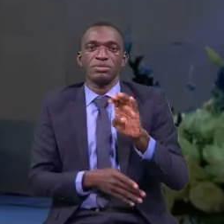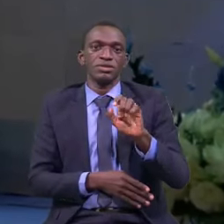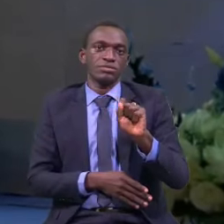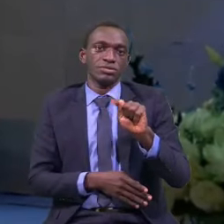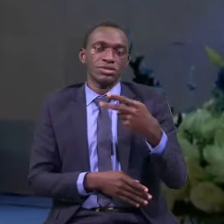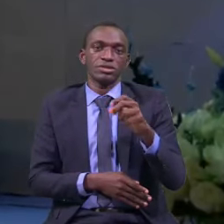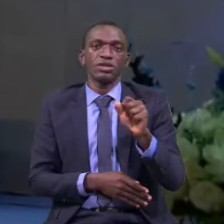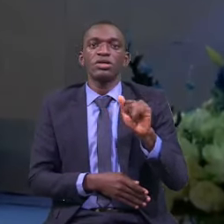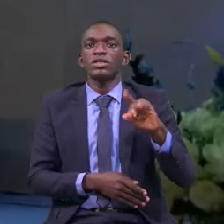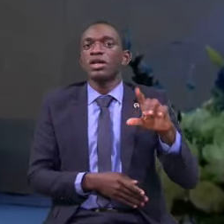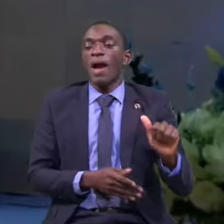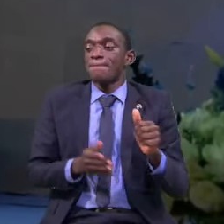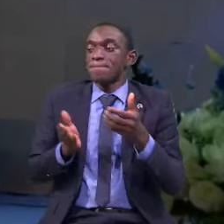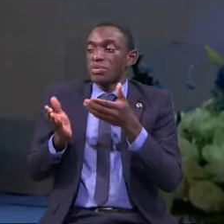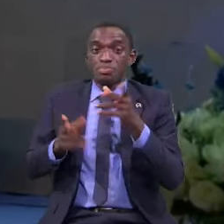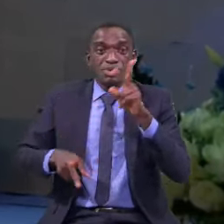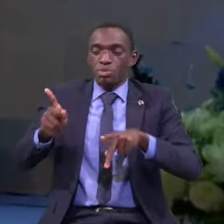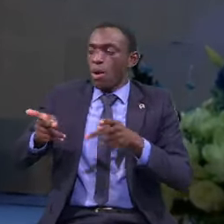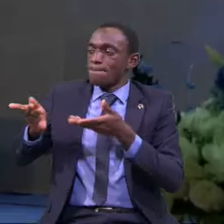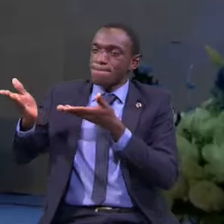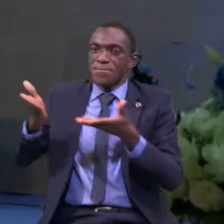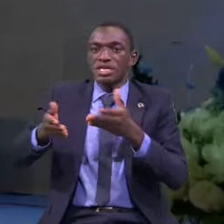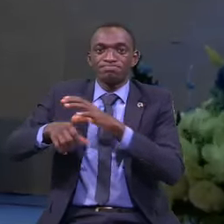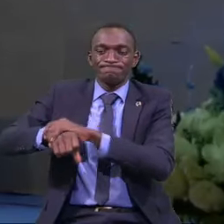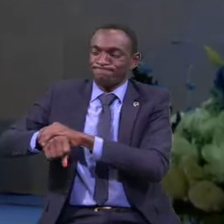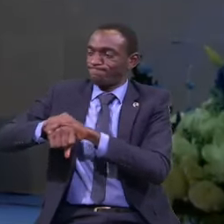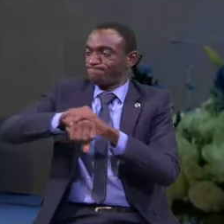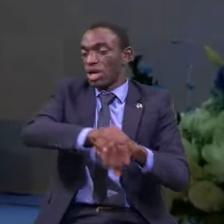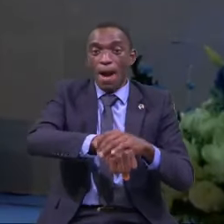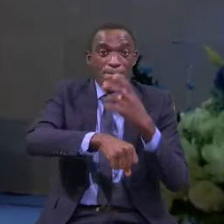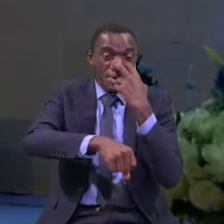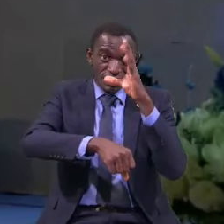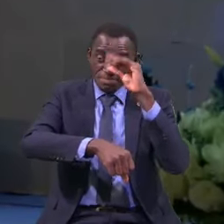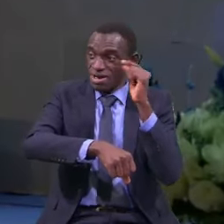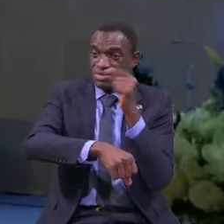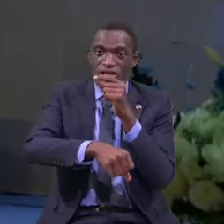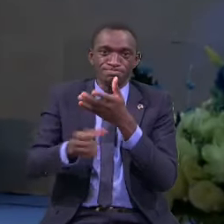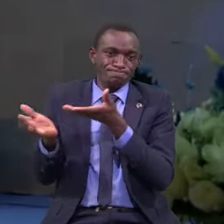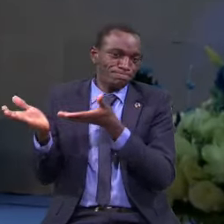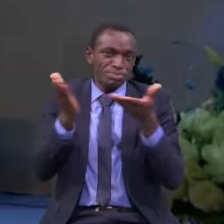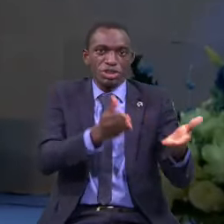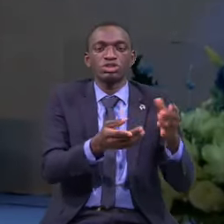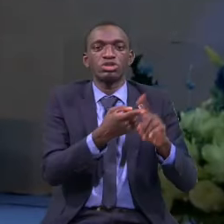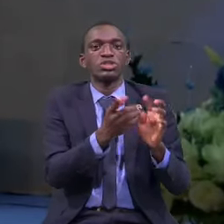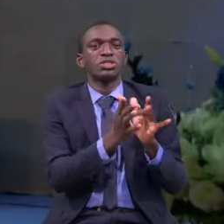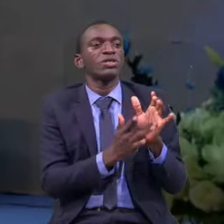him. And besought him to touch the blind